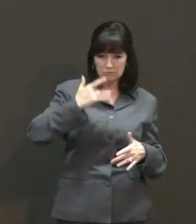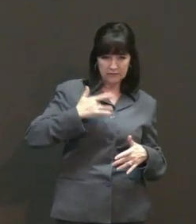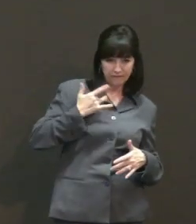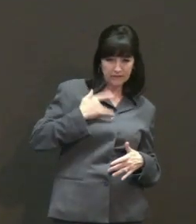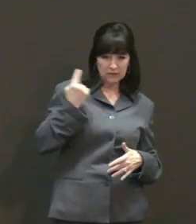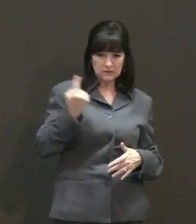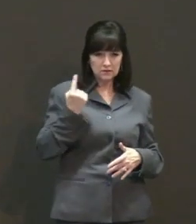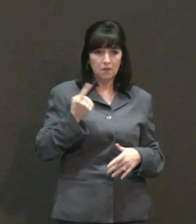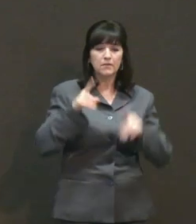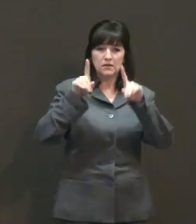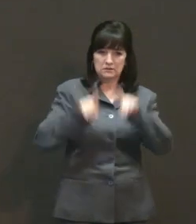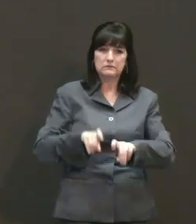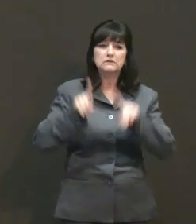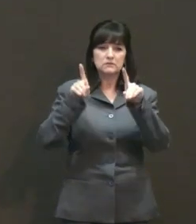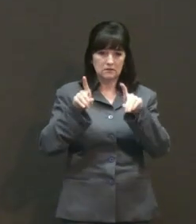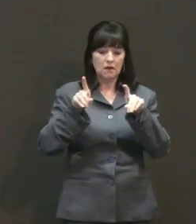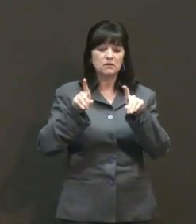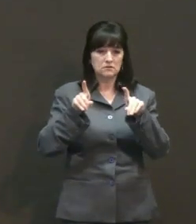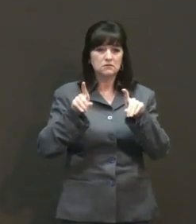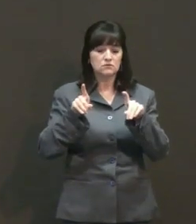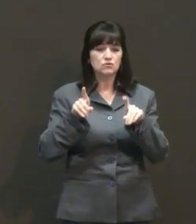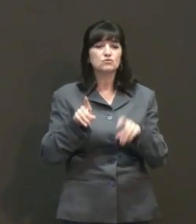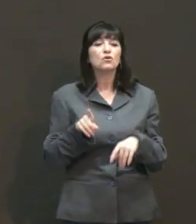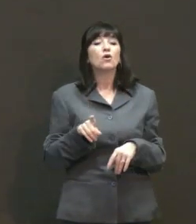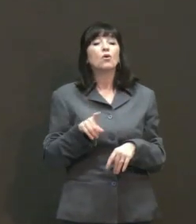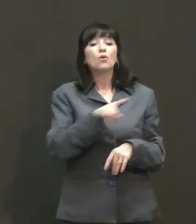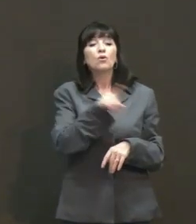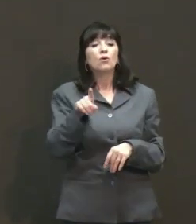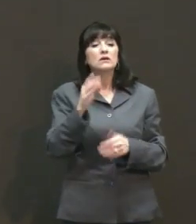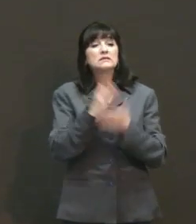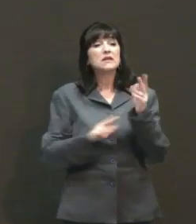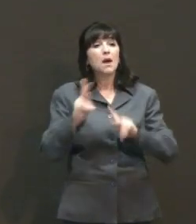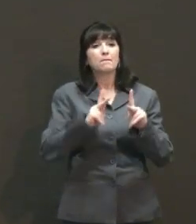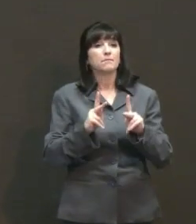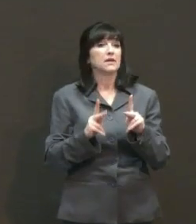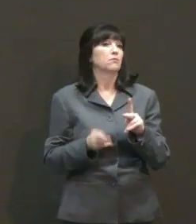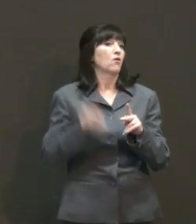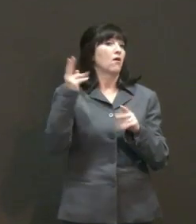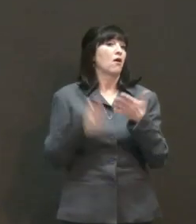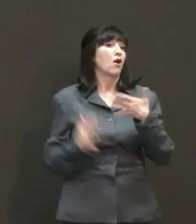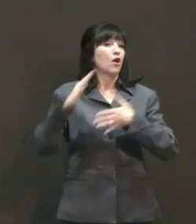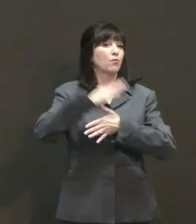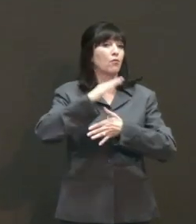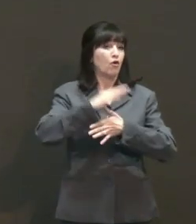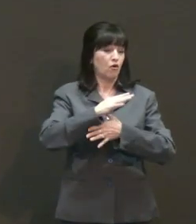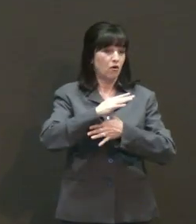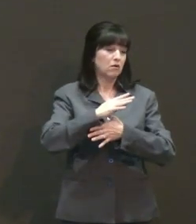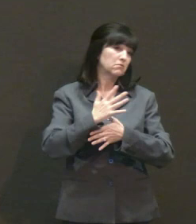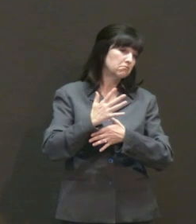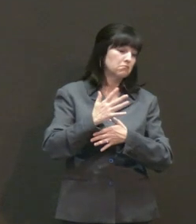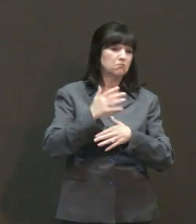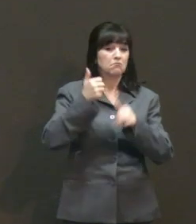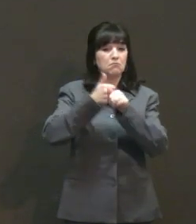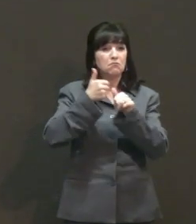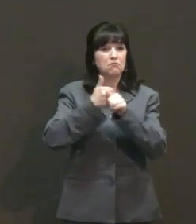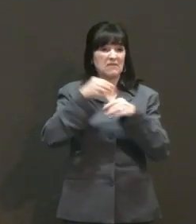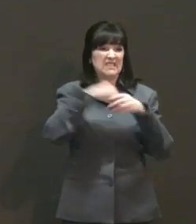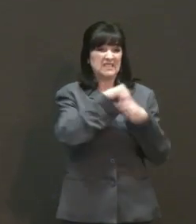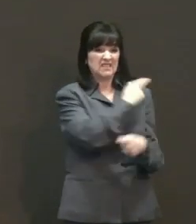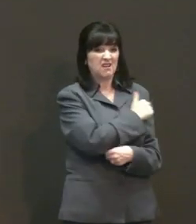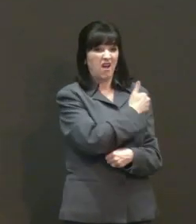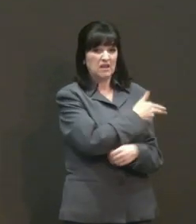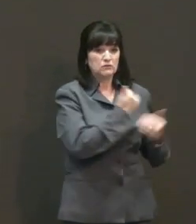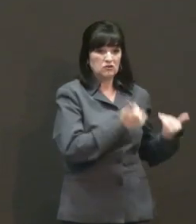highest priority individuals, so individuals for whom we have the greatest concern, whether it's individuals who are hospitalized,